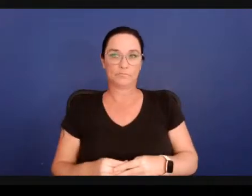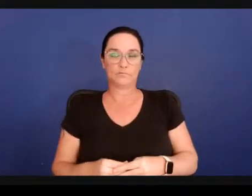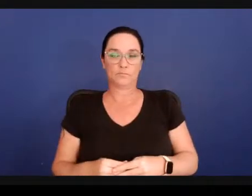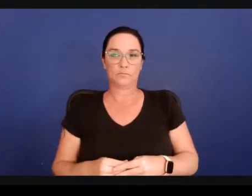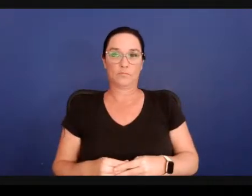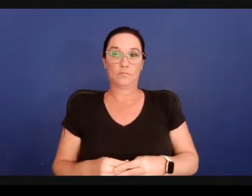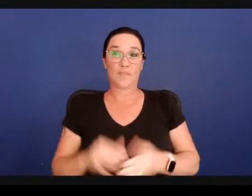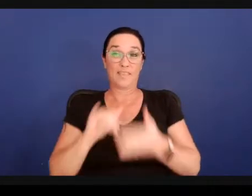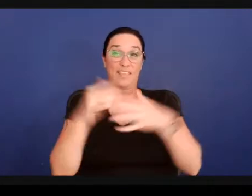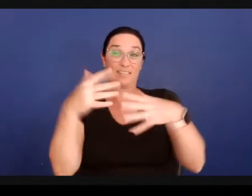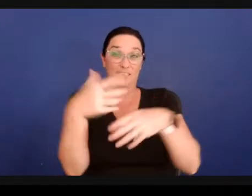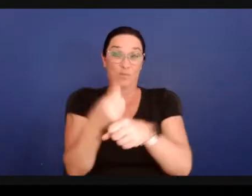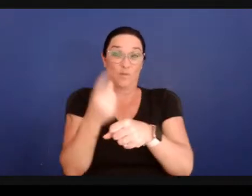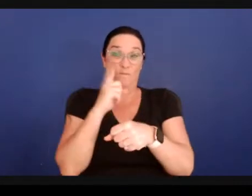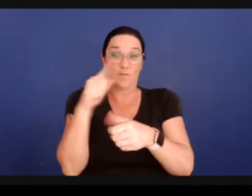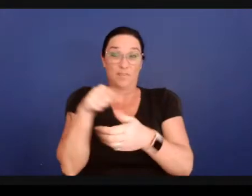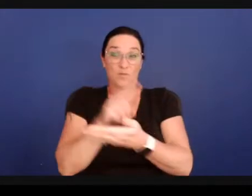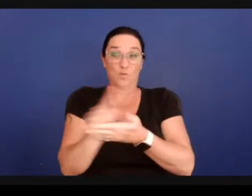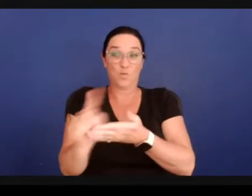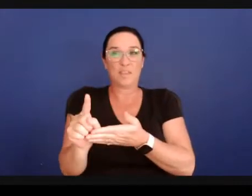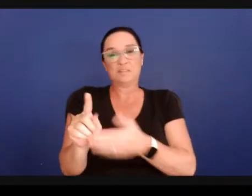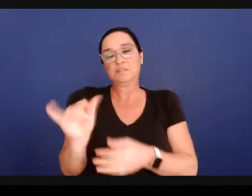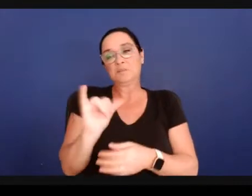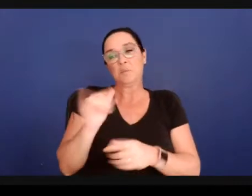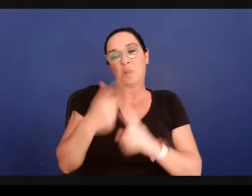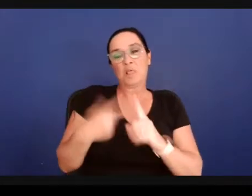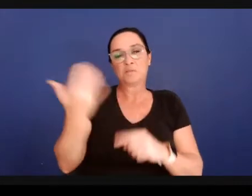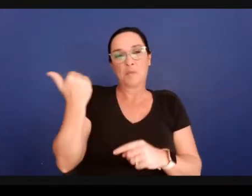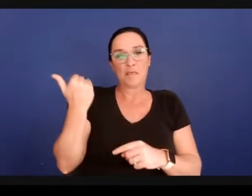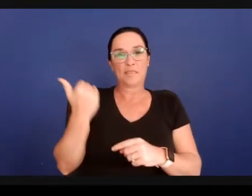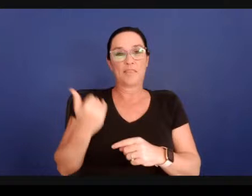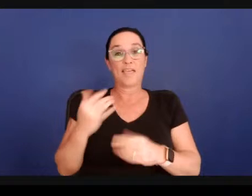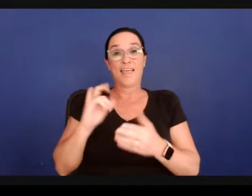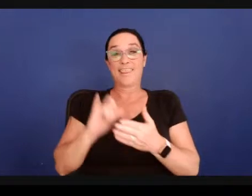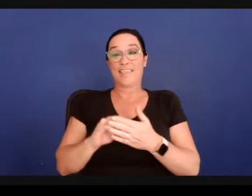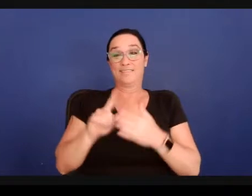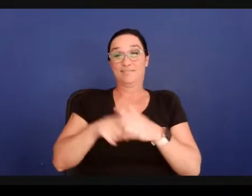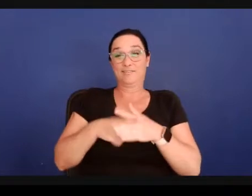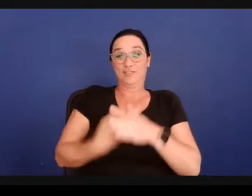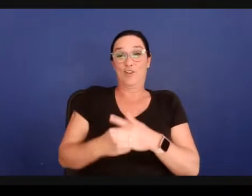the summary for this week. Pretty similar to last month. That's how we begin 2024.